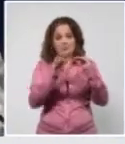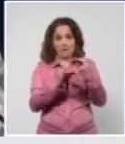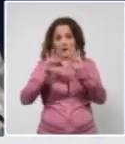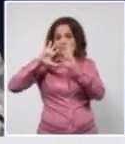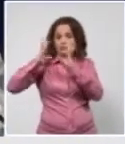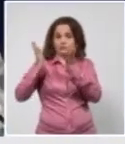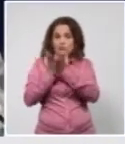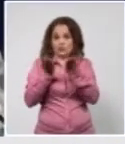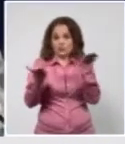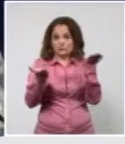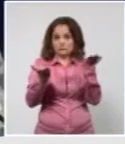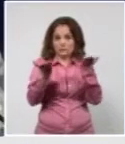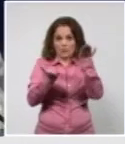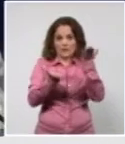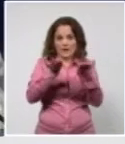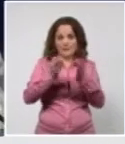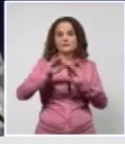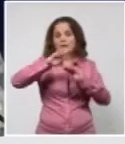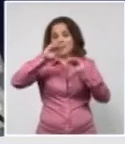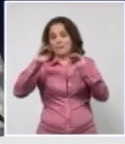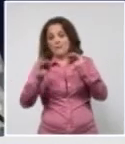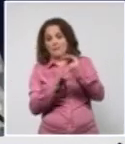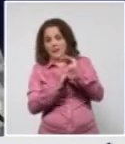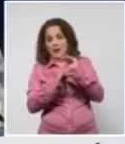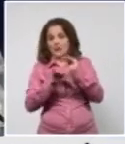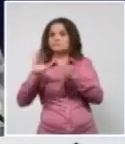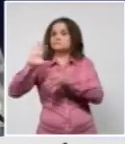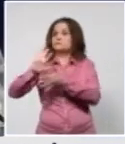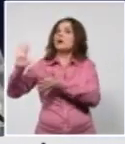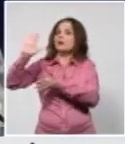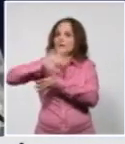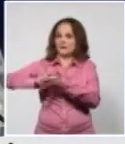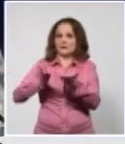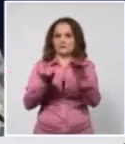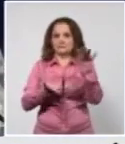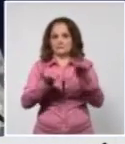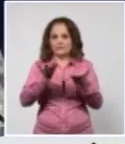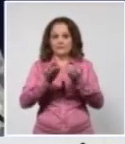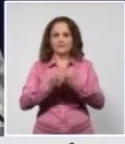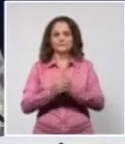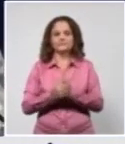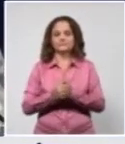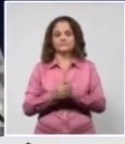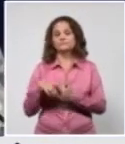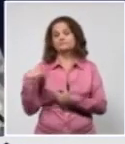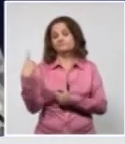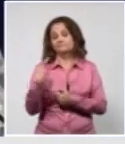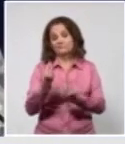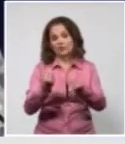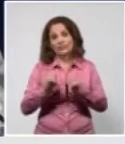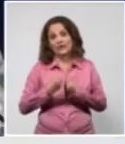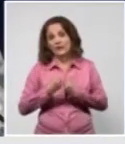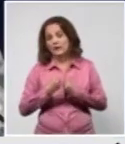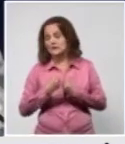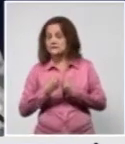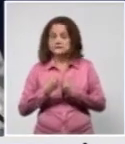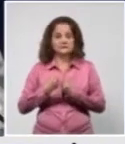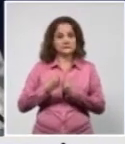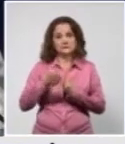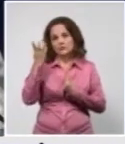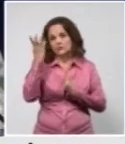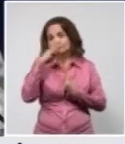3.01% and the regional rate of 3.34%. I always mention the 2